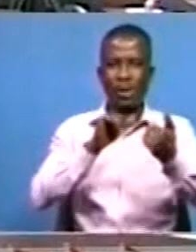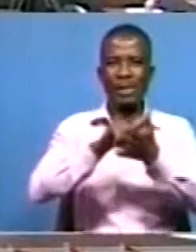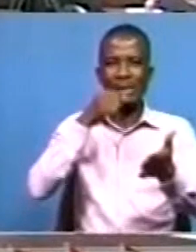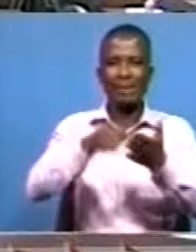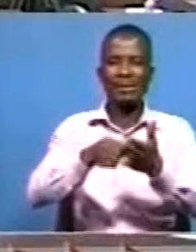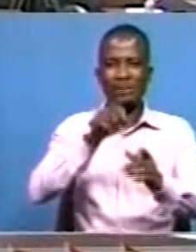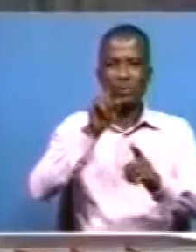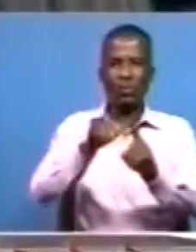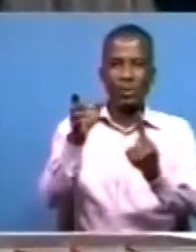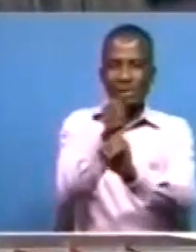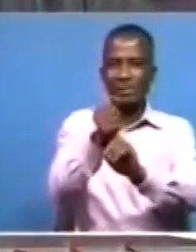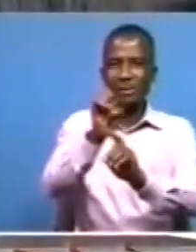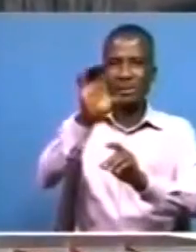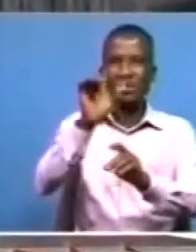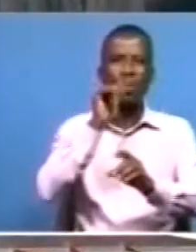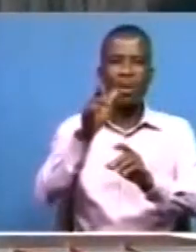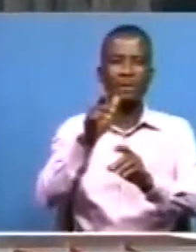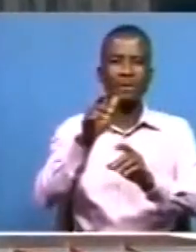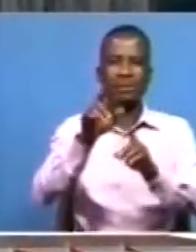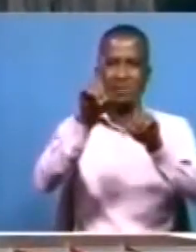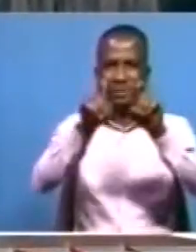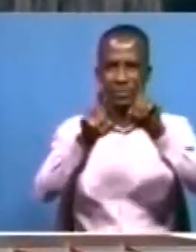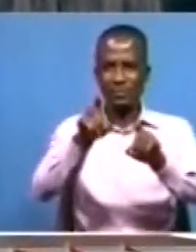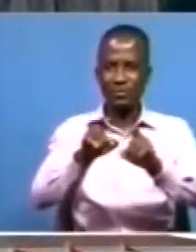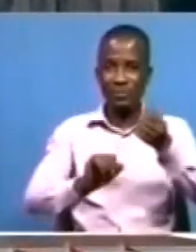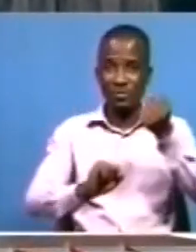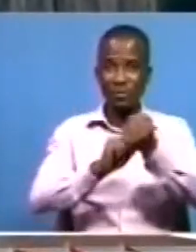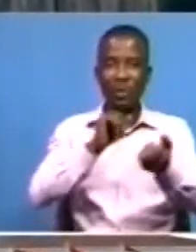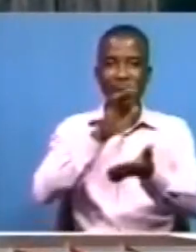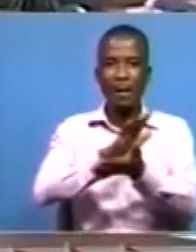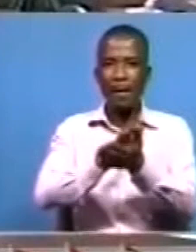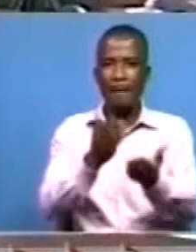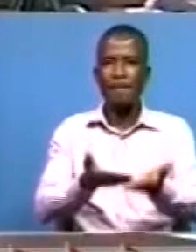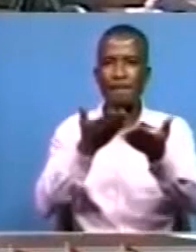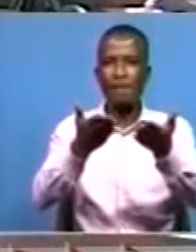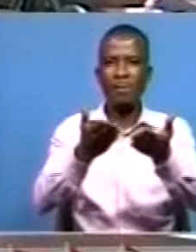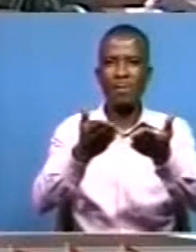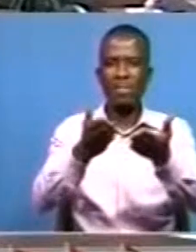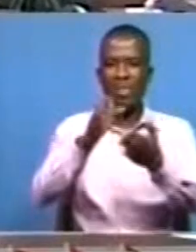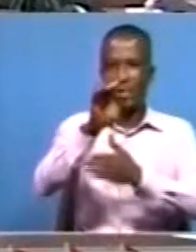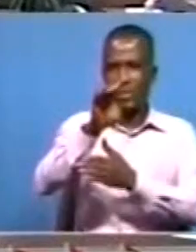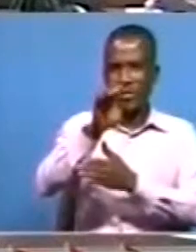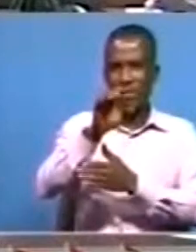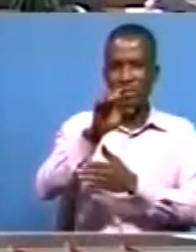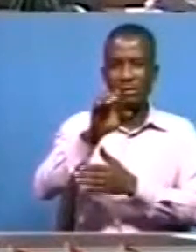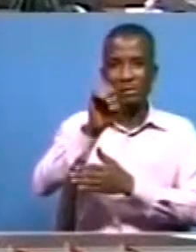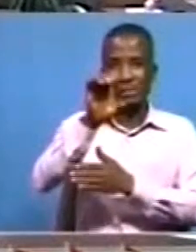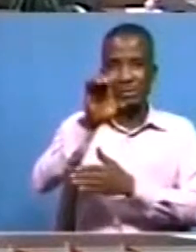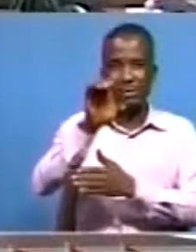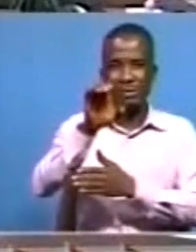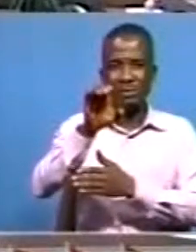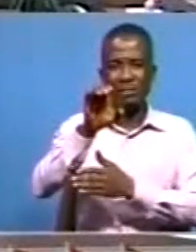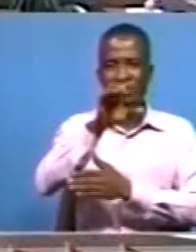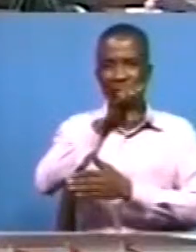being urged on the court. In his supporting documentation, it was the position of counsel for the petitioner that the chairperson of the